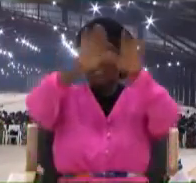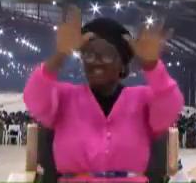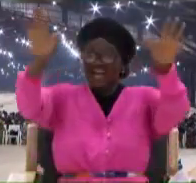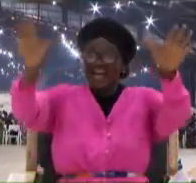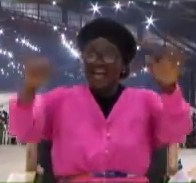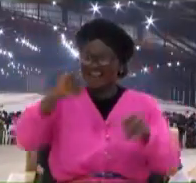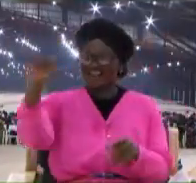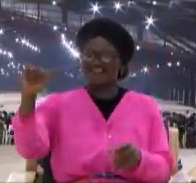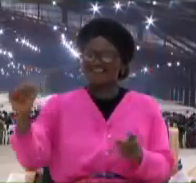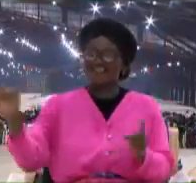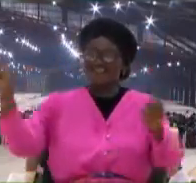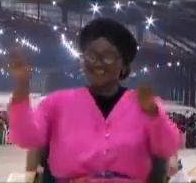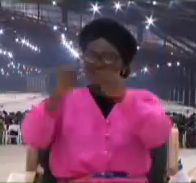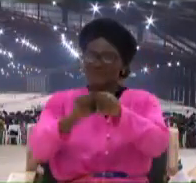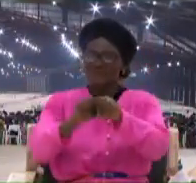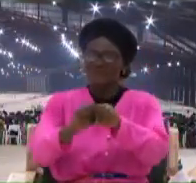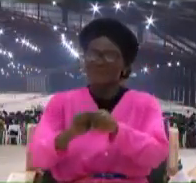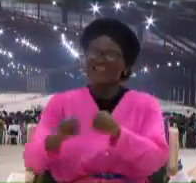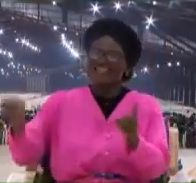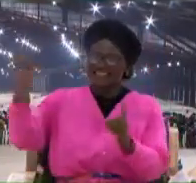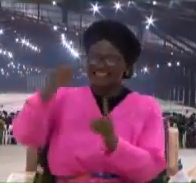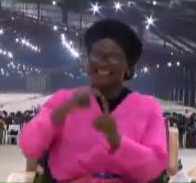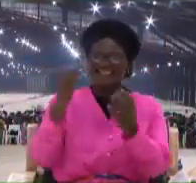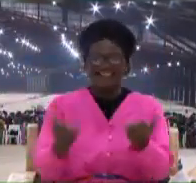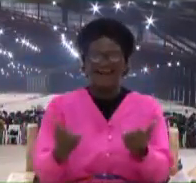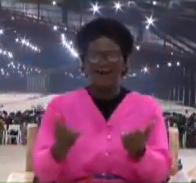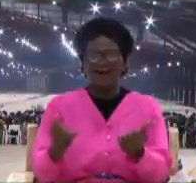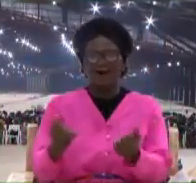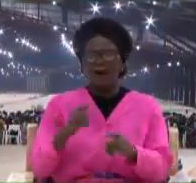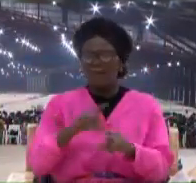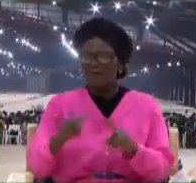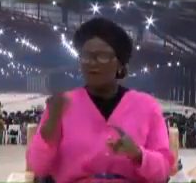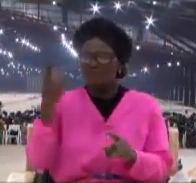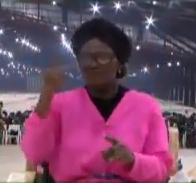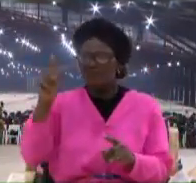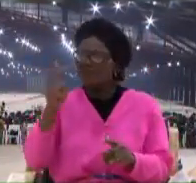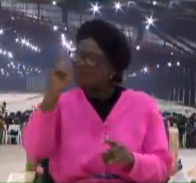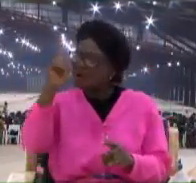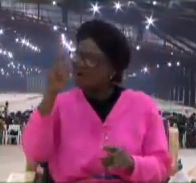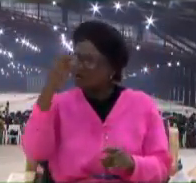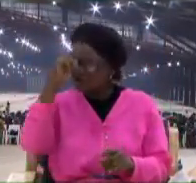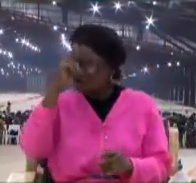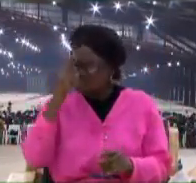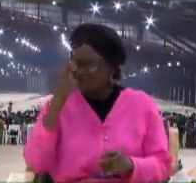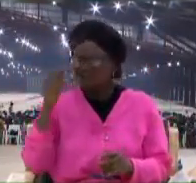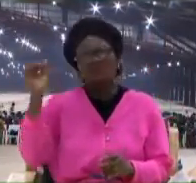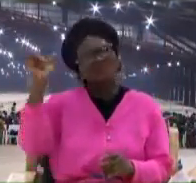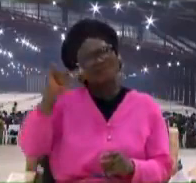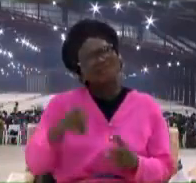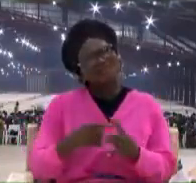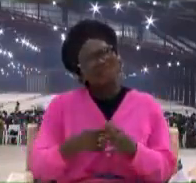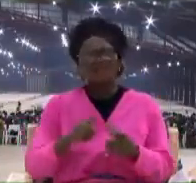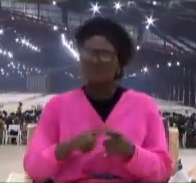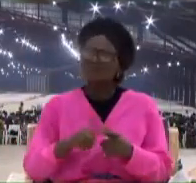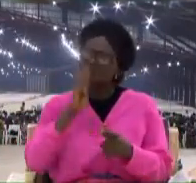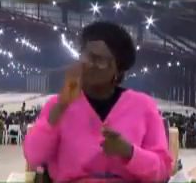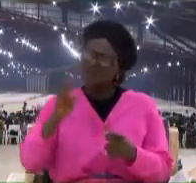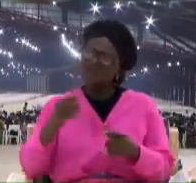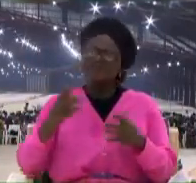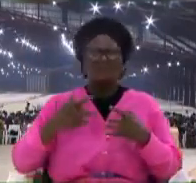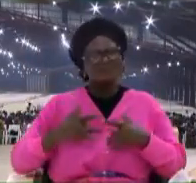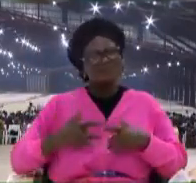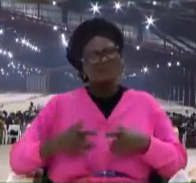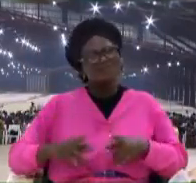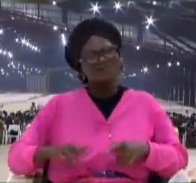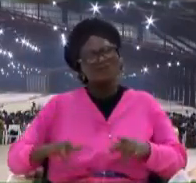moment. But for one reason or the other, they are beginning to feel a bit discouraged. They too need